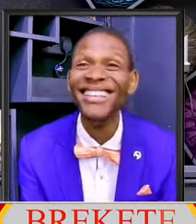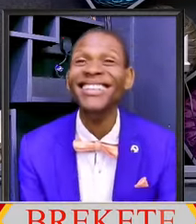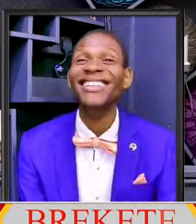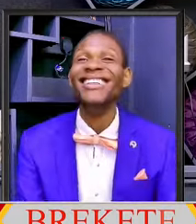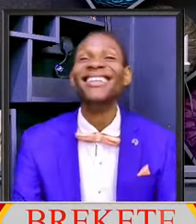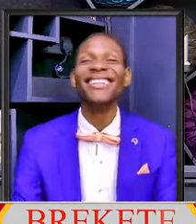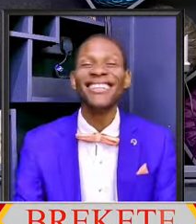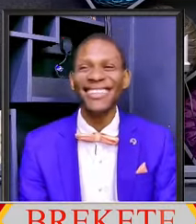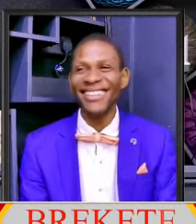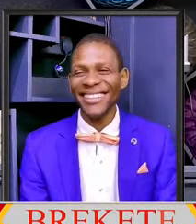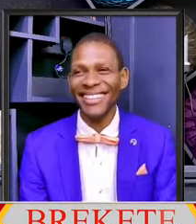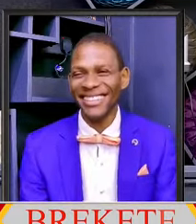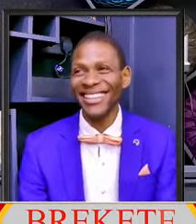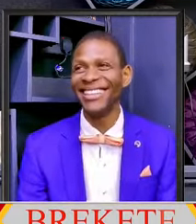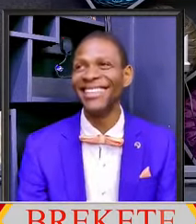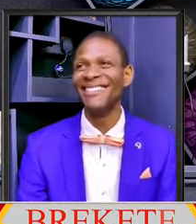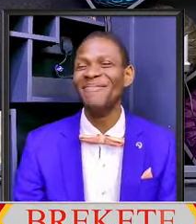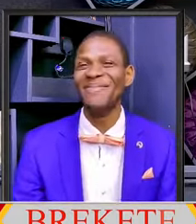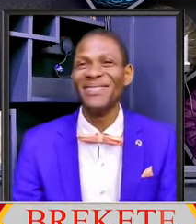1, 2, 3.